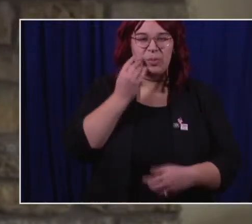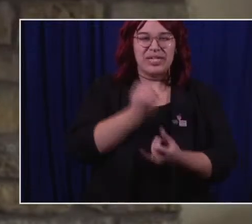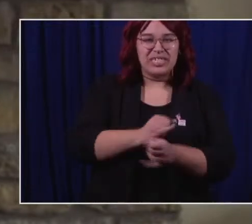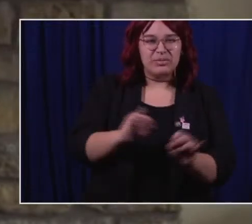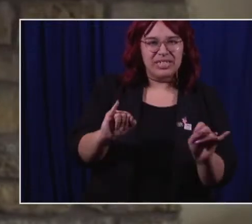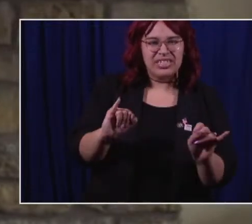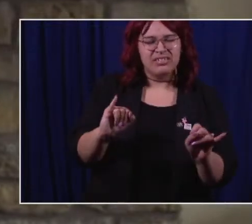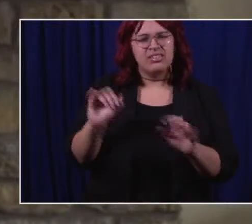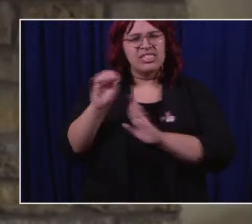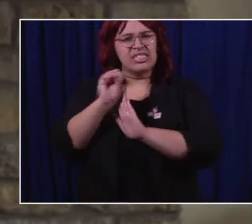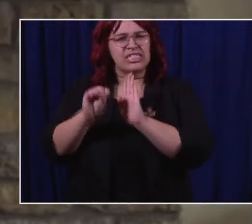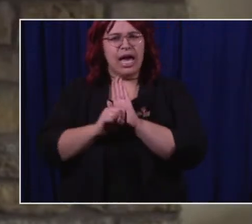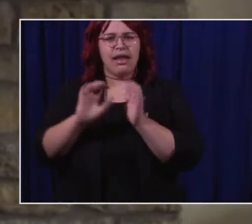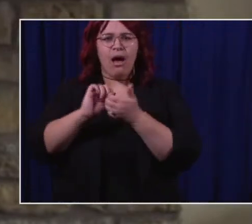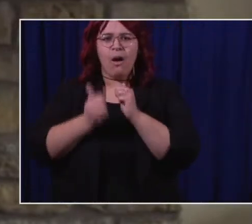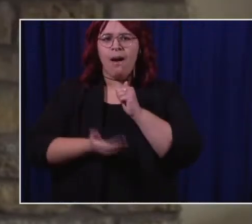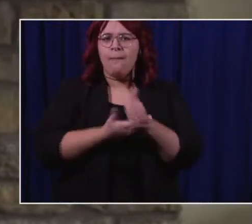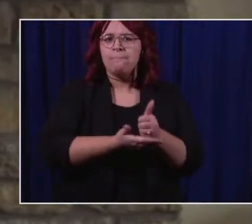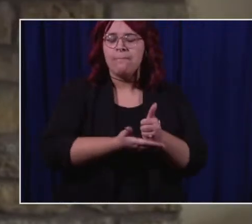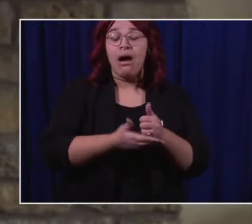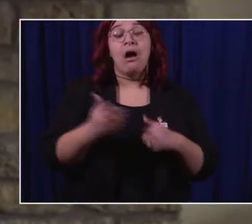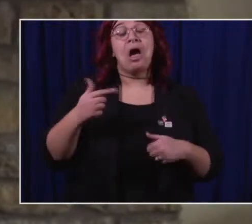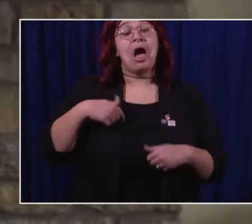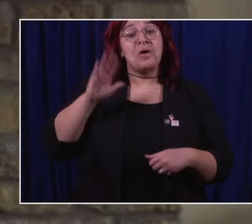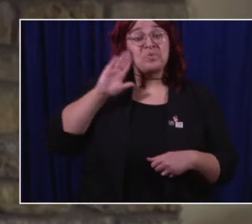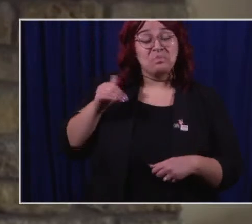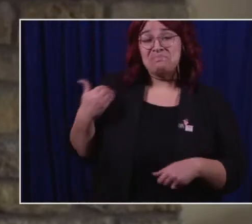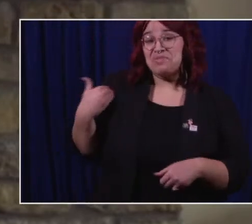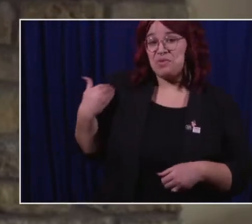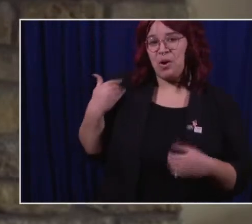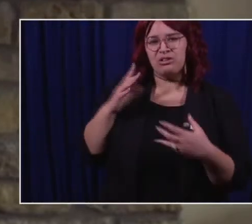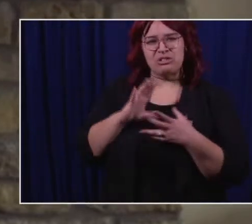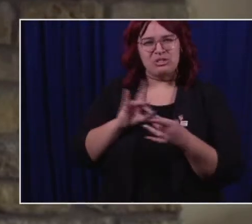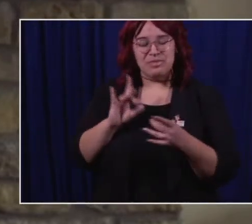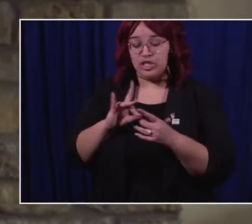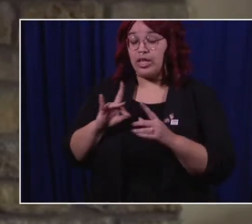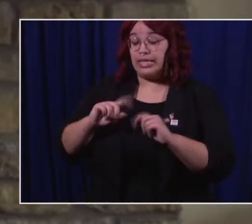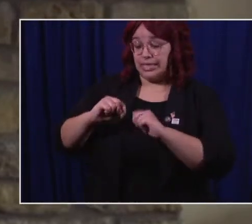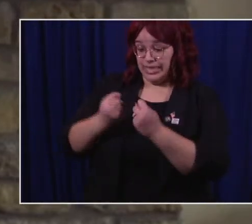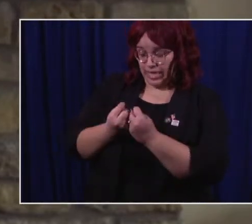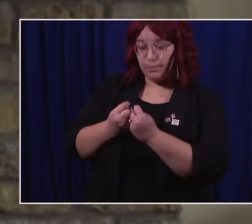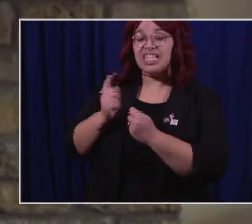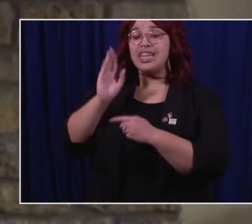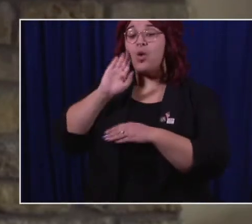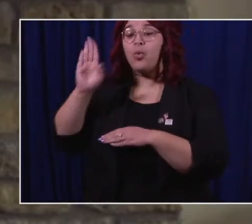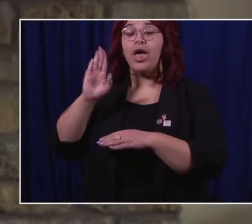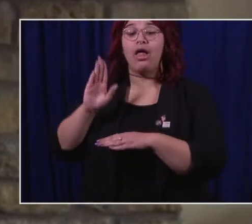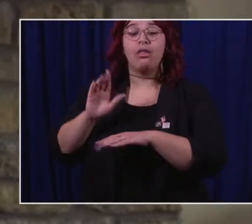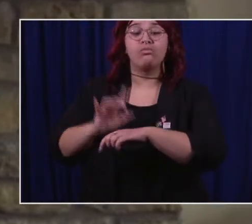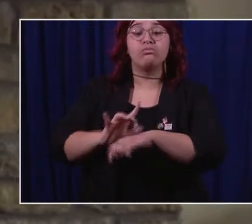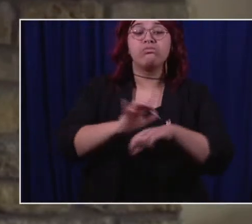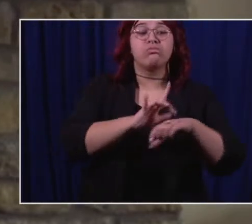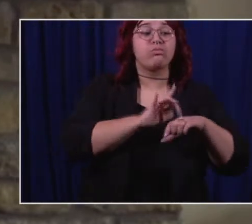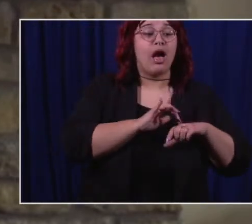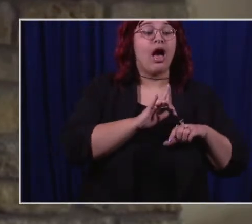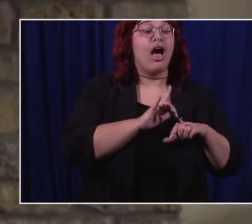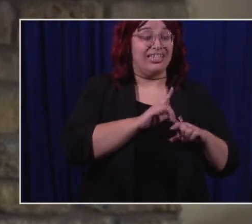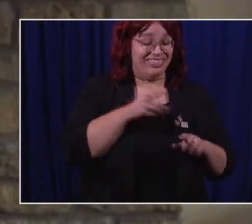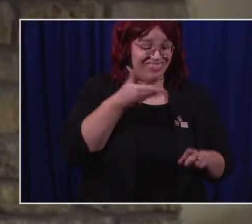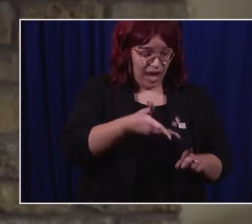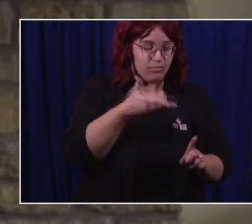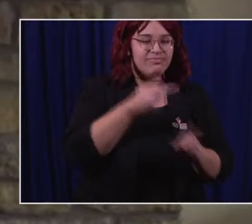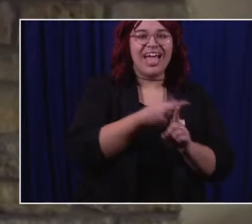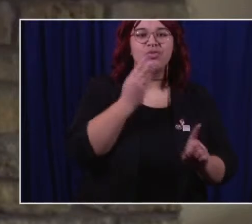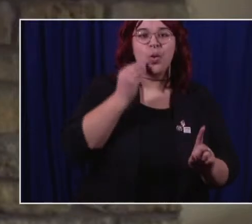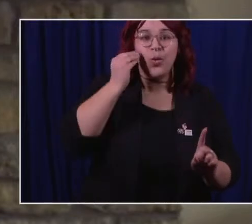that the state is creating teams that are going to go to living centers to help get folks in these age brackets vaccinated. But is the state doing